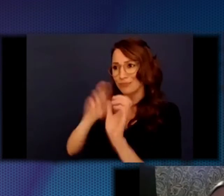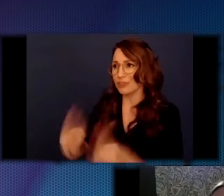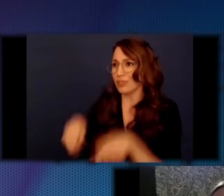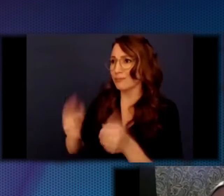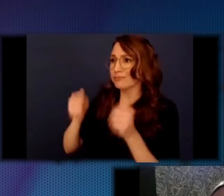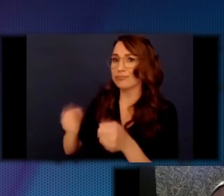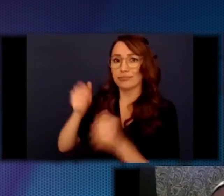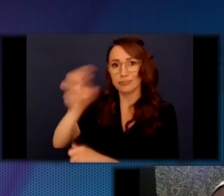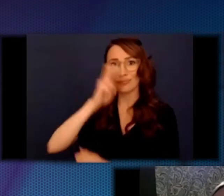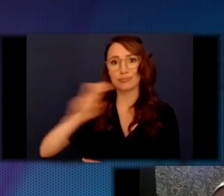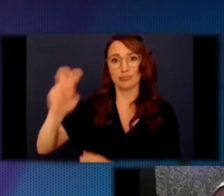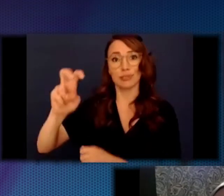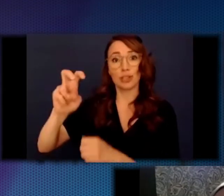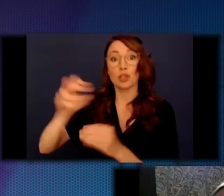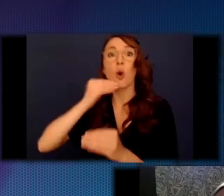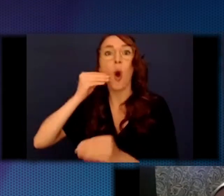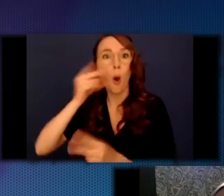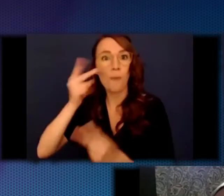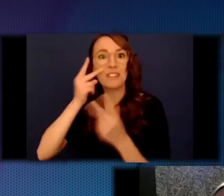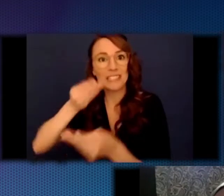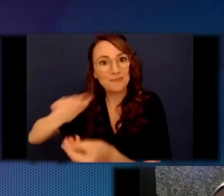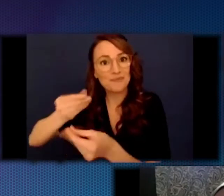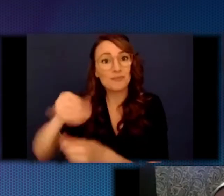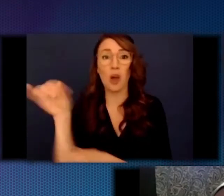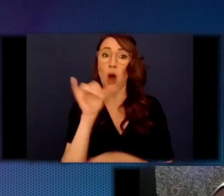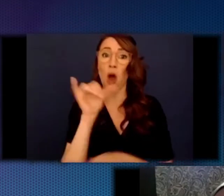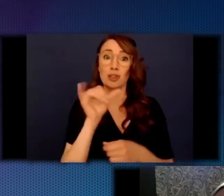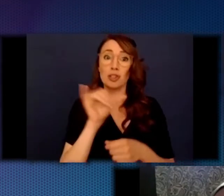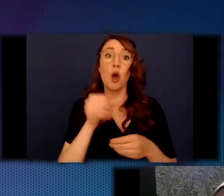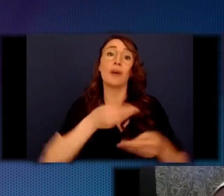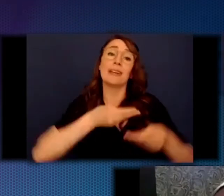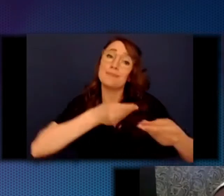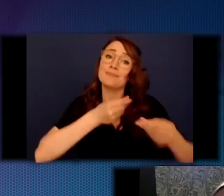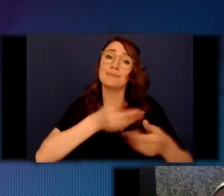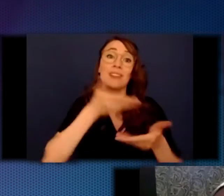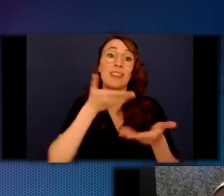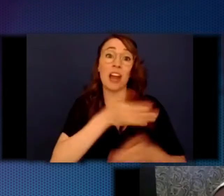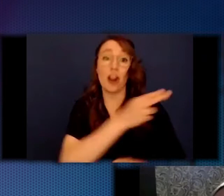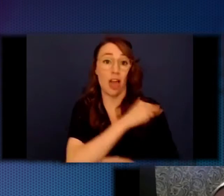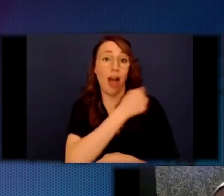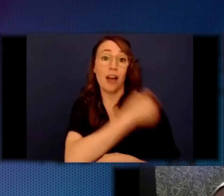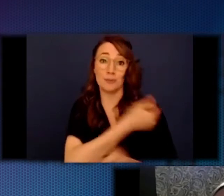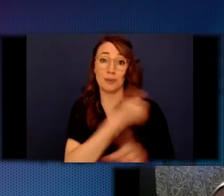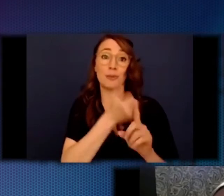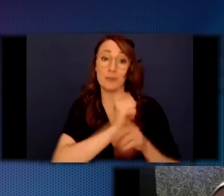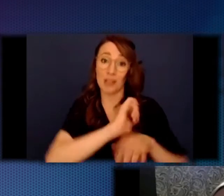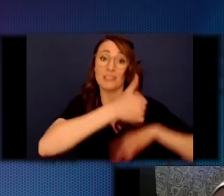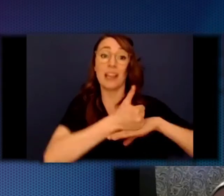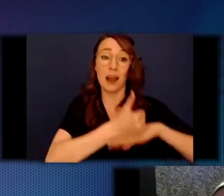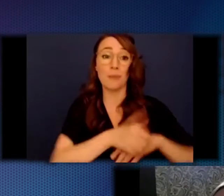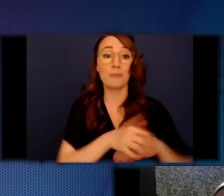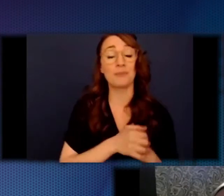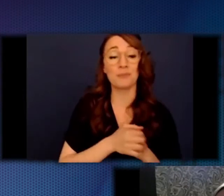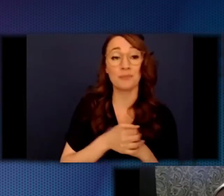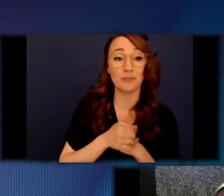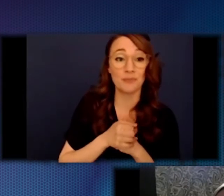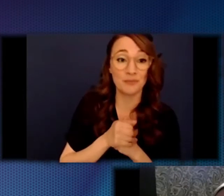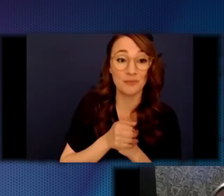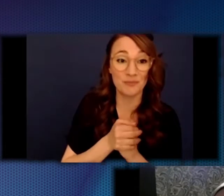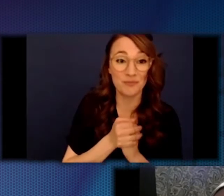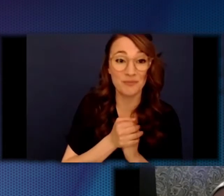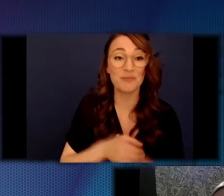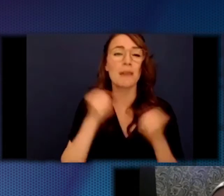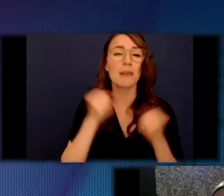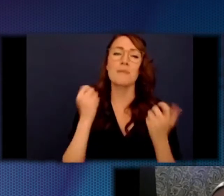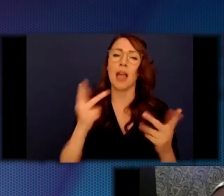his services, he often accepted meat and produce as trade. Many local residents still have fond memories of his